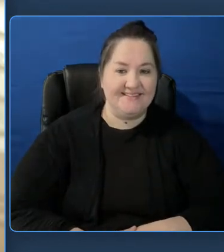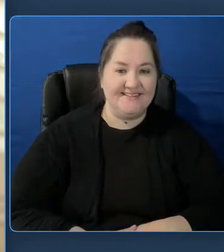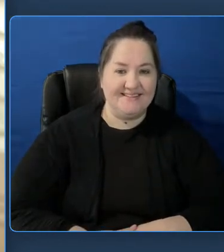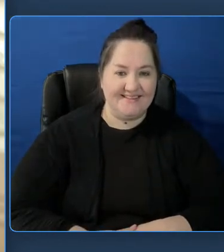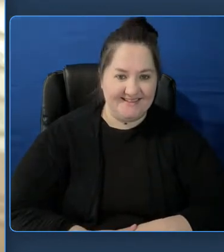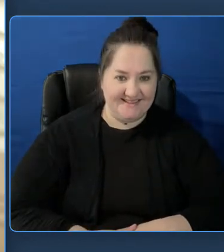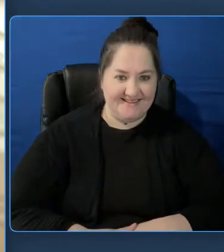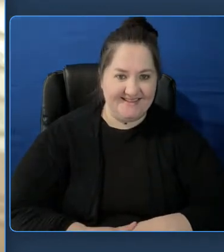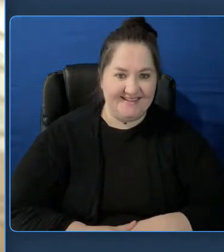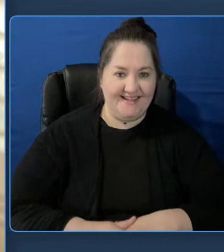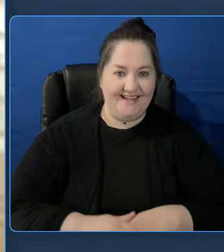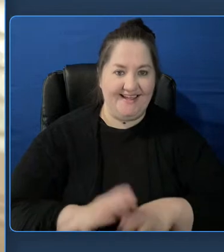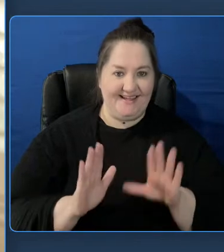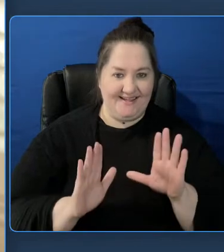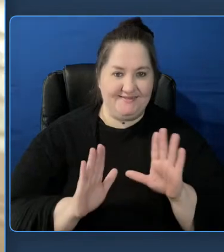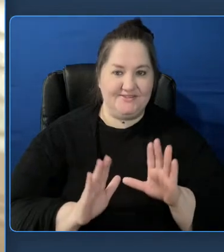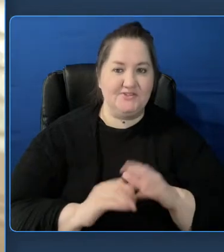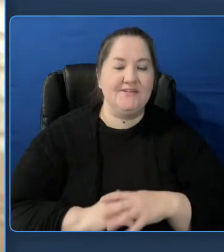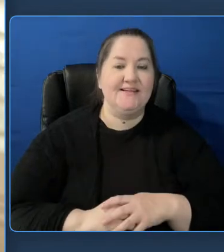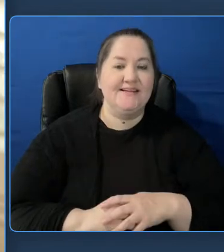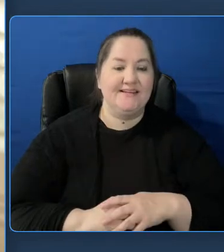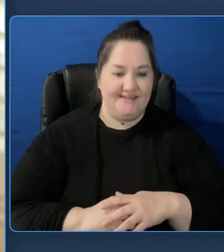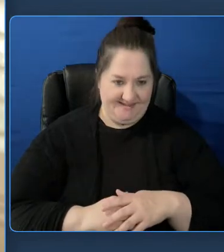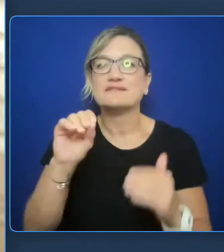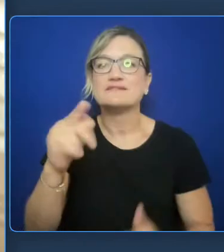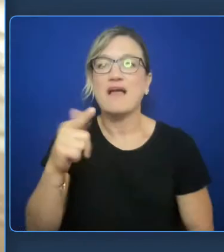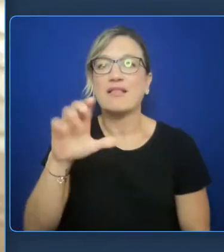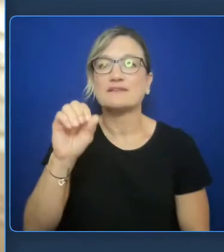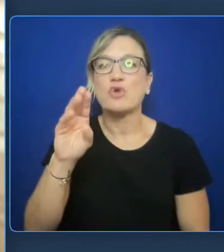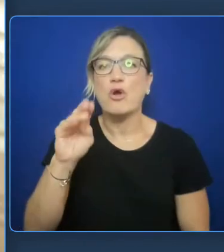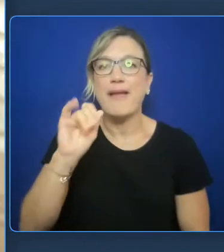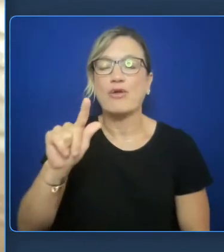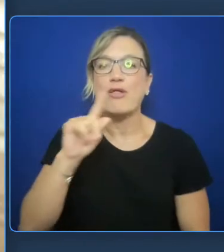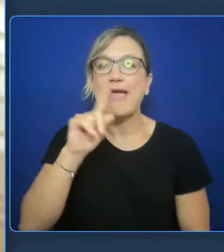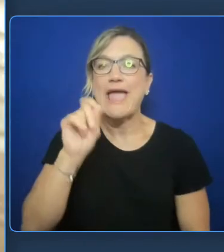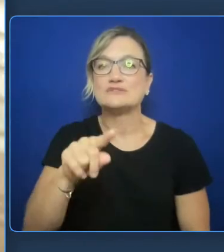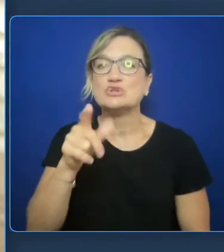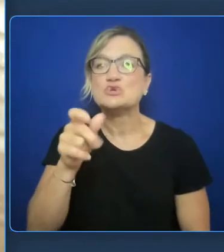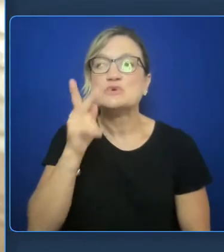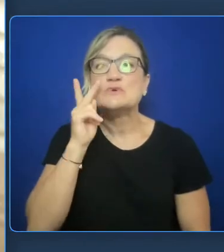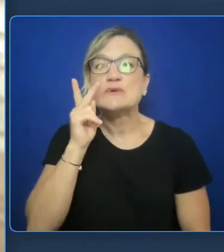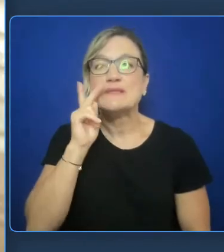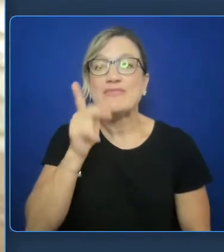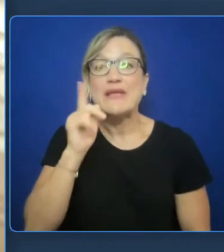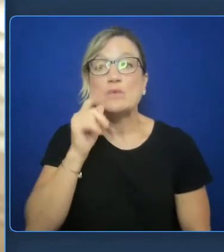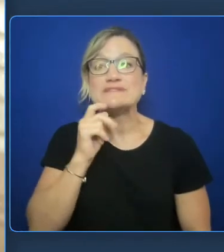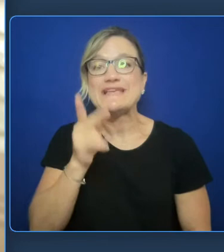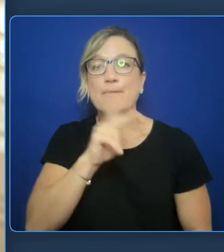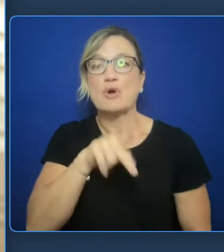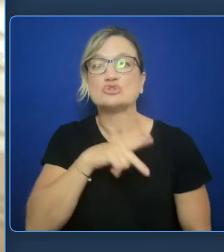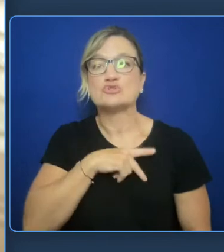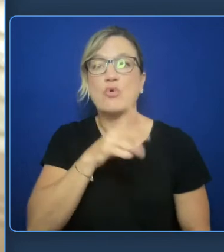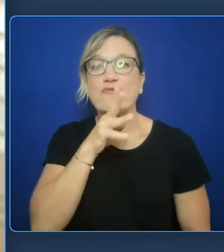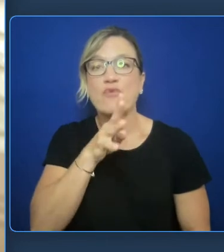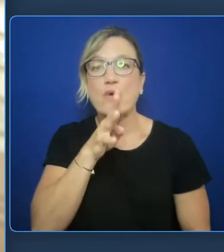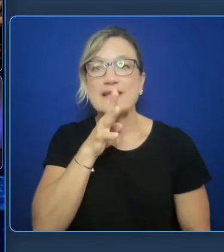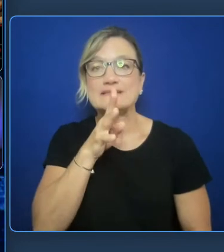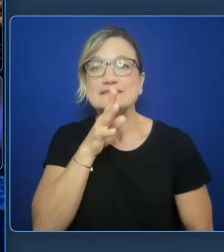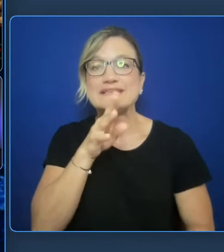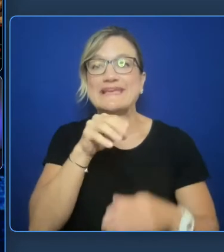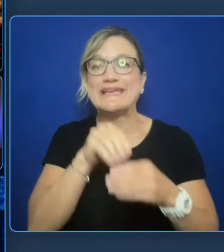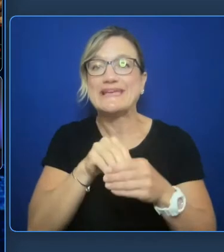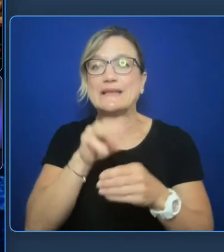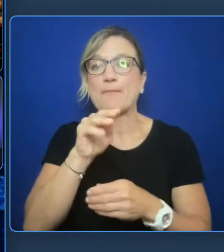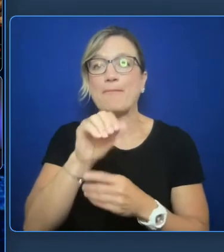Absolutely. Next question. Douglas Carmichael asking, do you think we'll see personal voice and similar features appear in